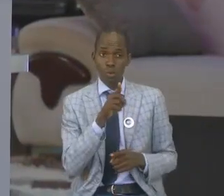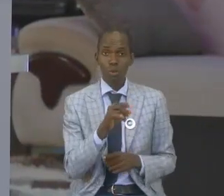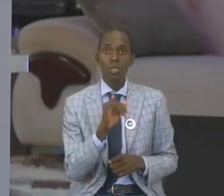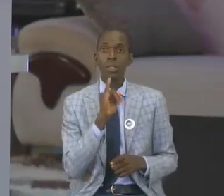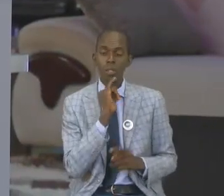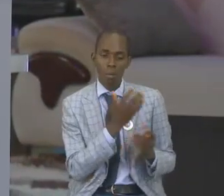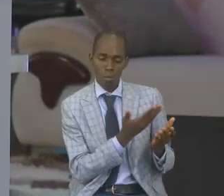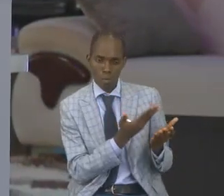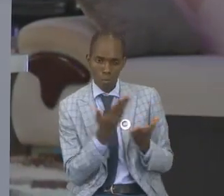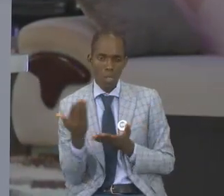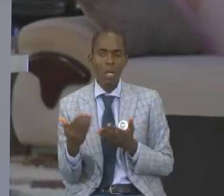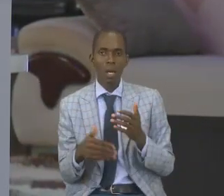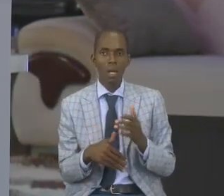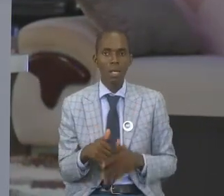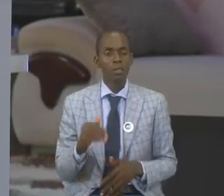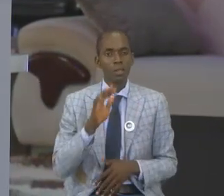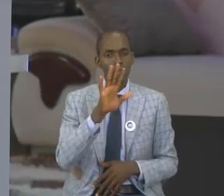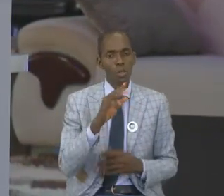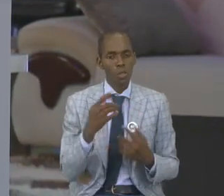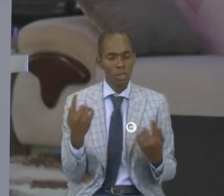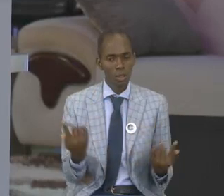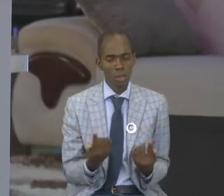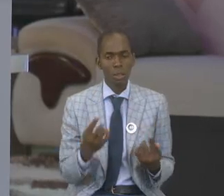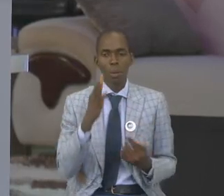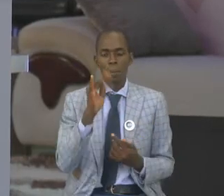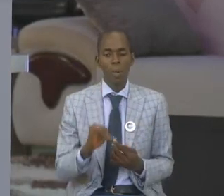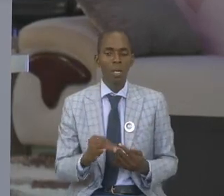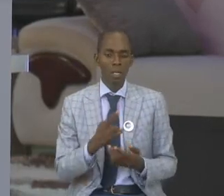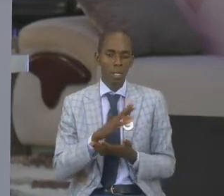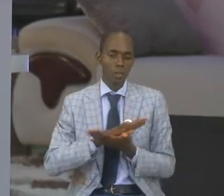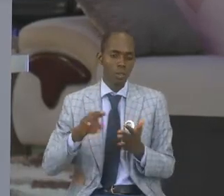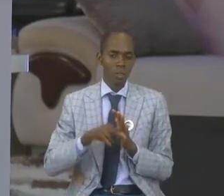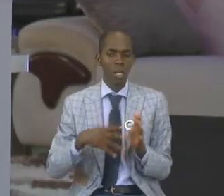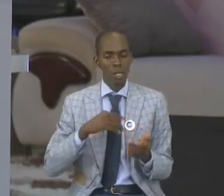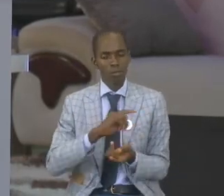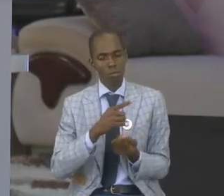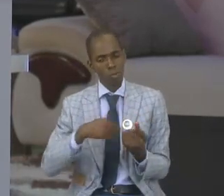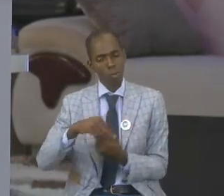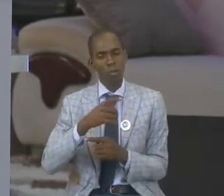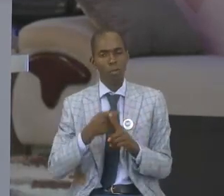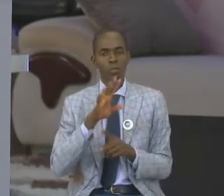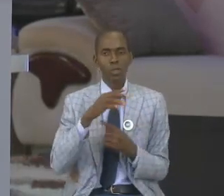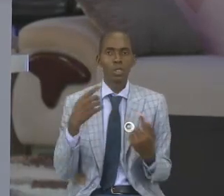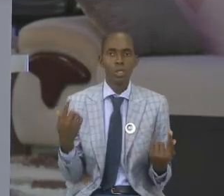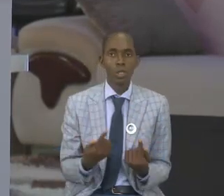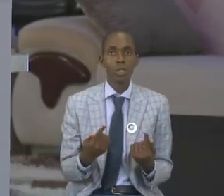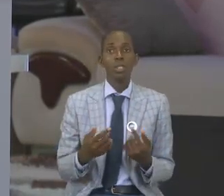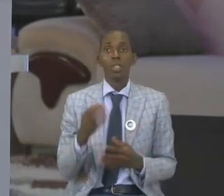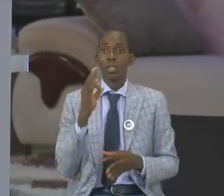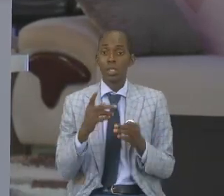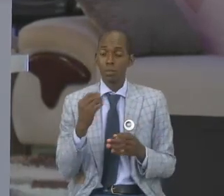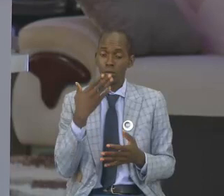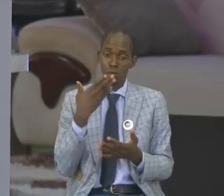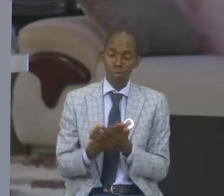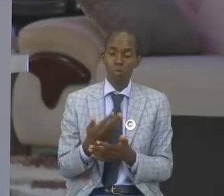sin by righteousness and then turn from your iniquities, if the good days will come